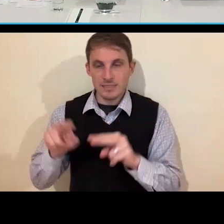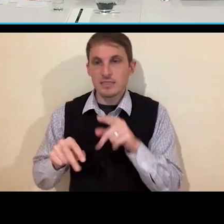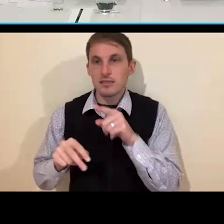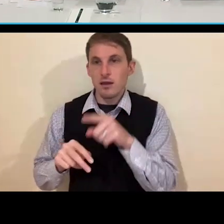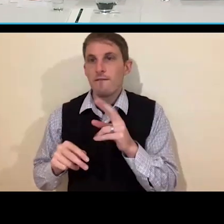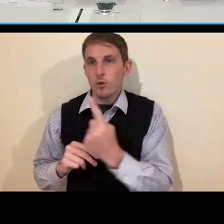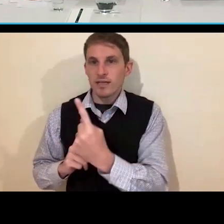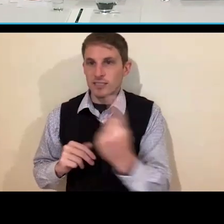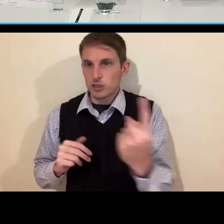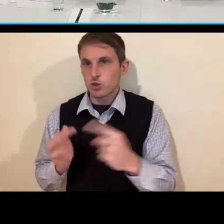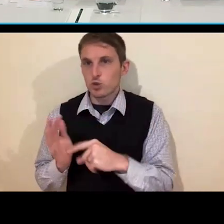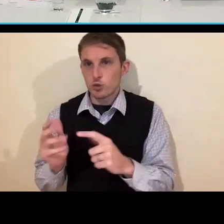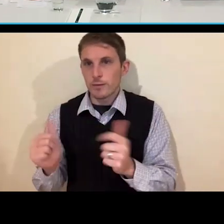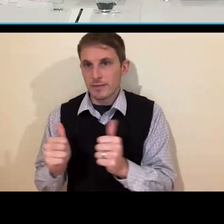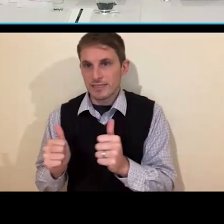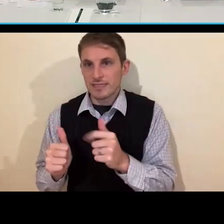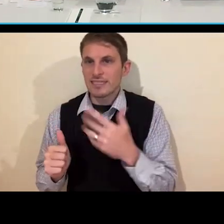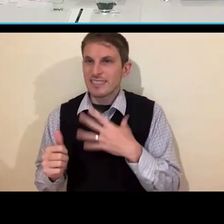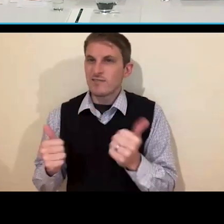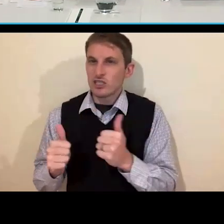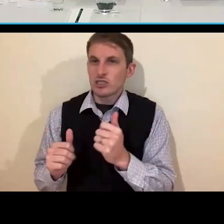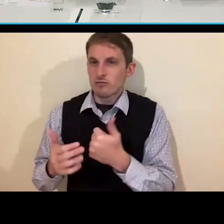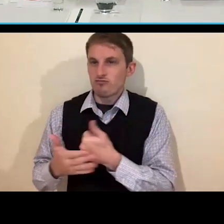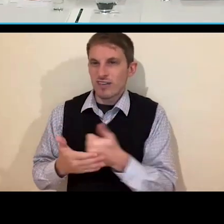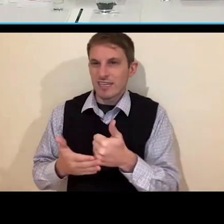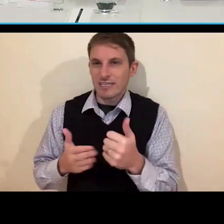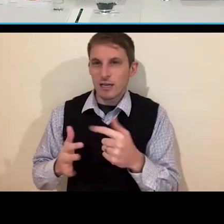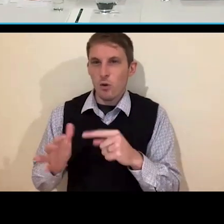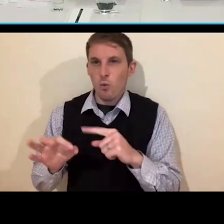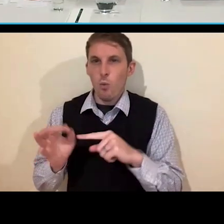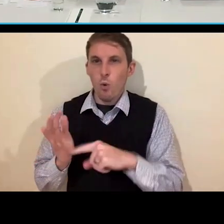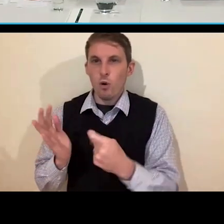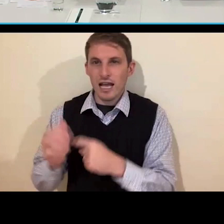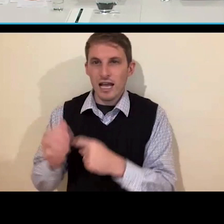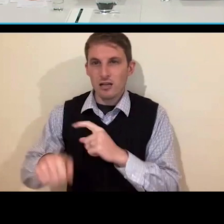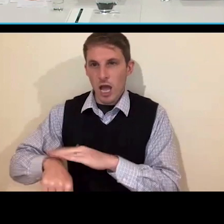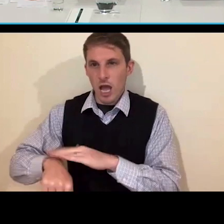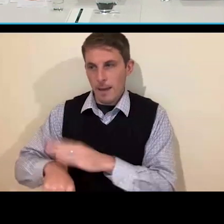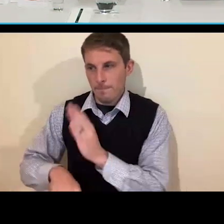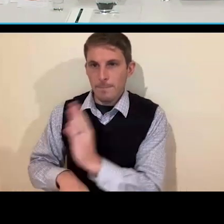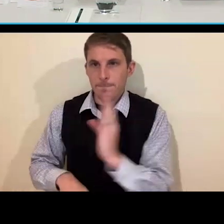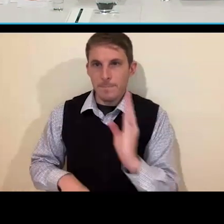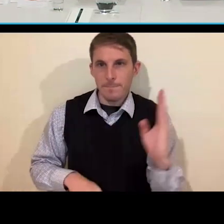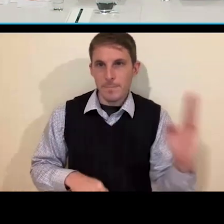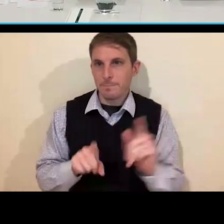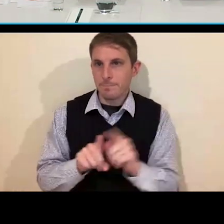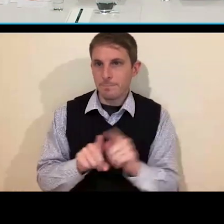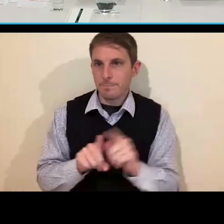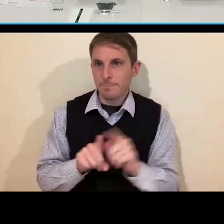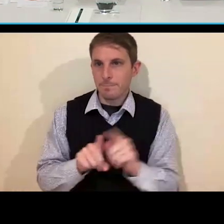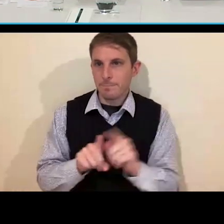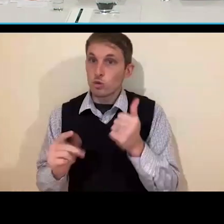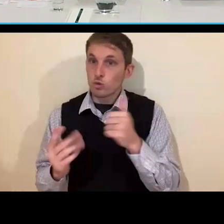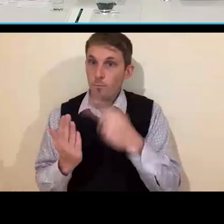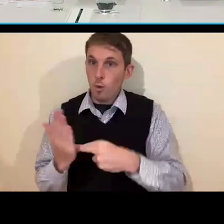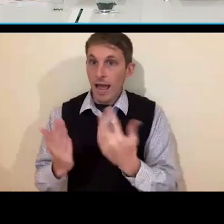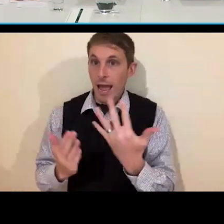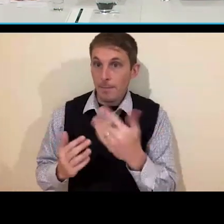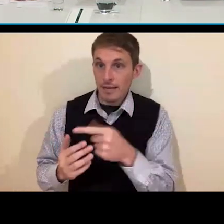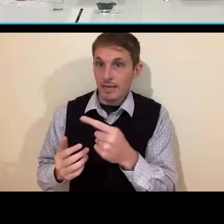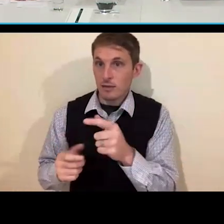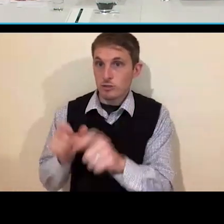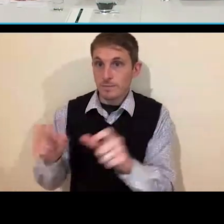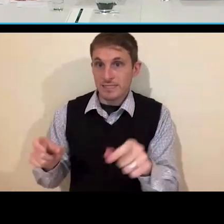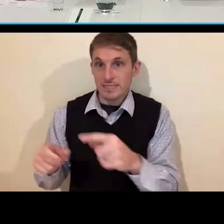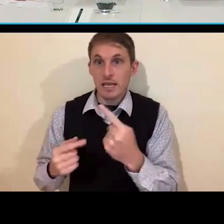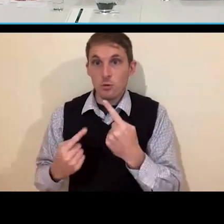complete around the same time each quarter. You should report then on the number of care recipients who reported